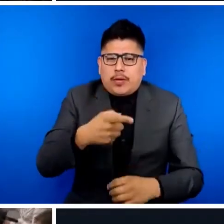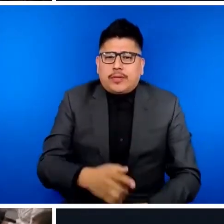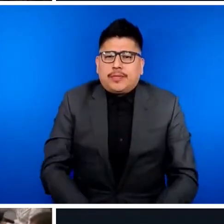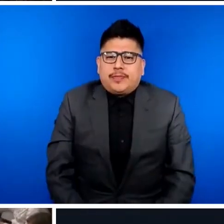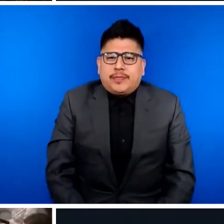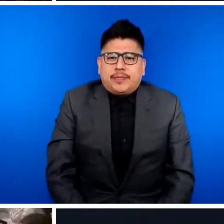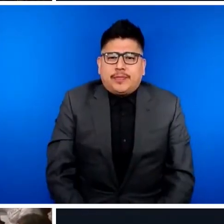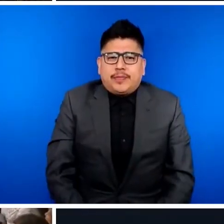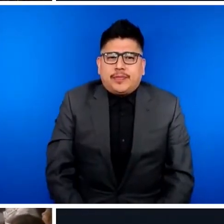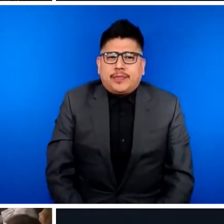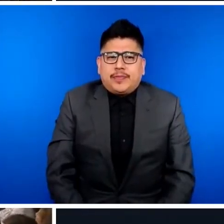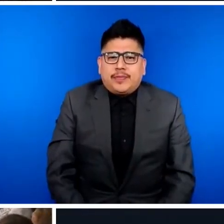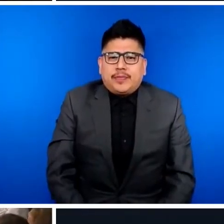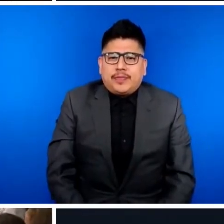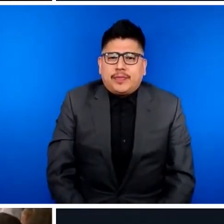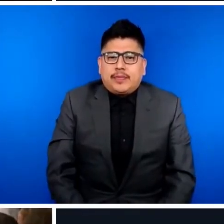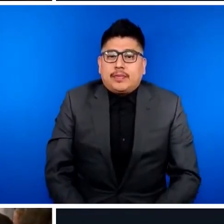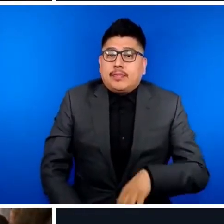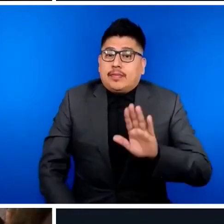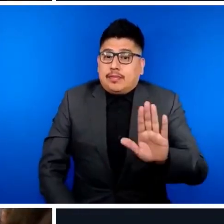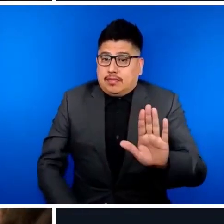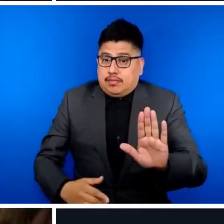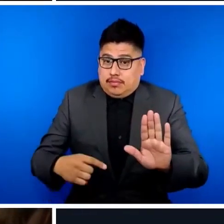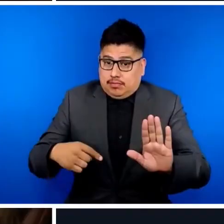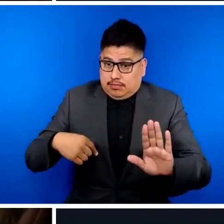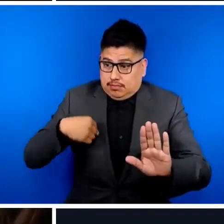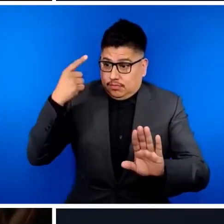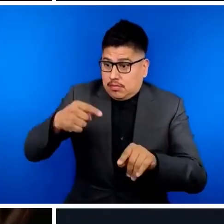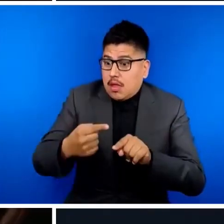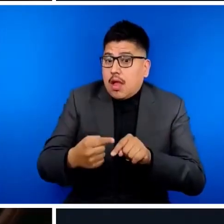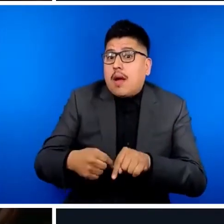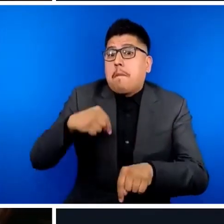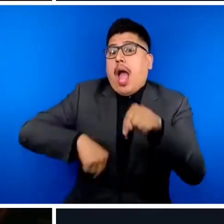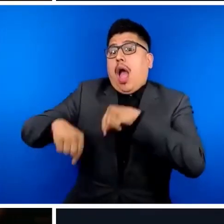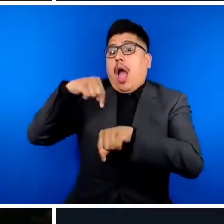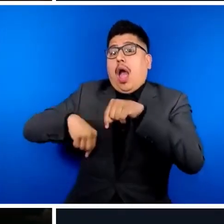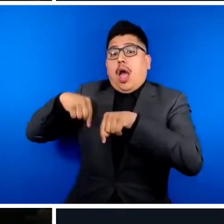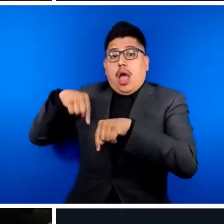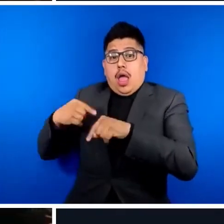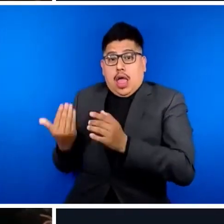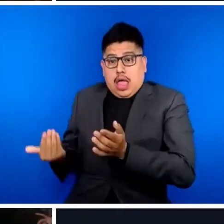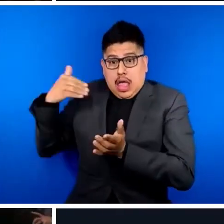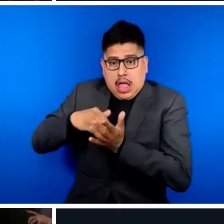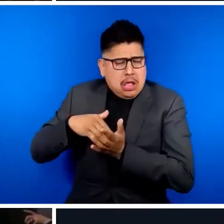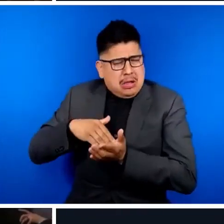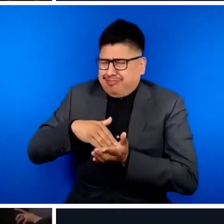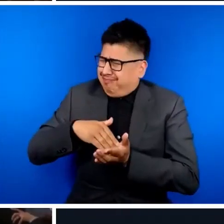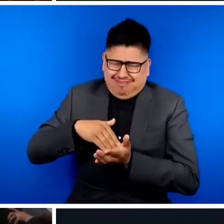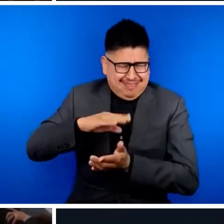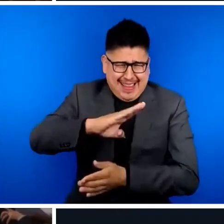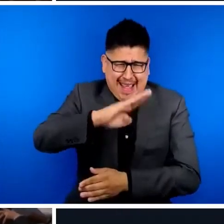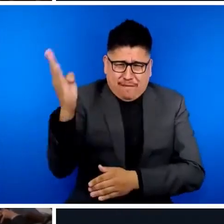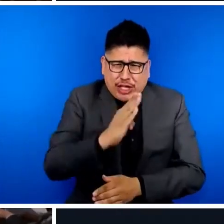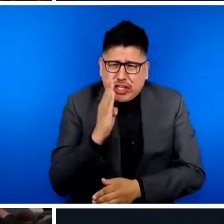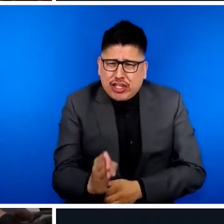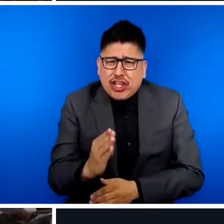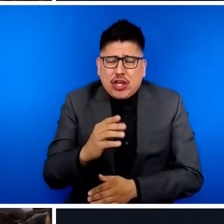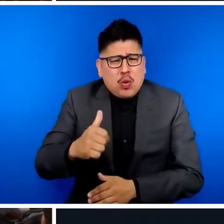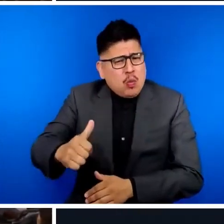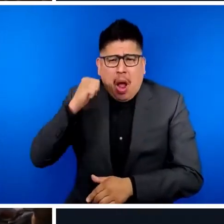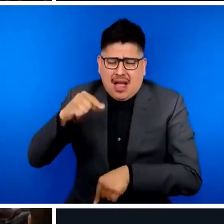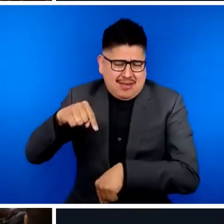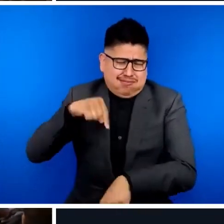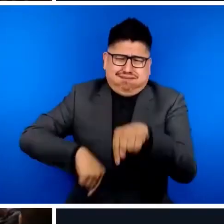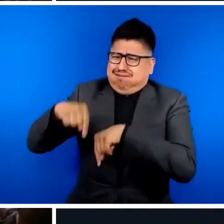And we will never go back to where we were just a very short time ago. We're not going back. Today, our border is